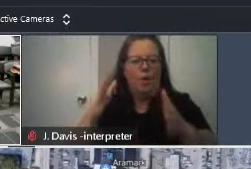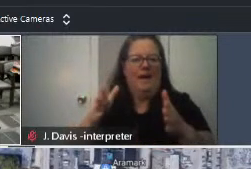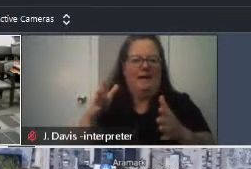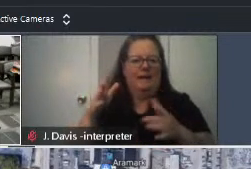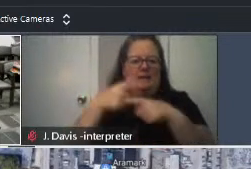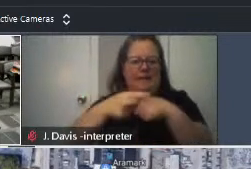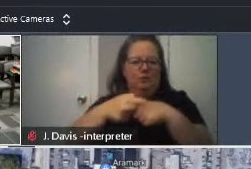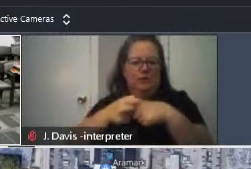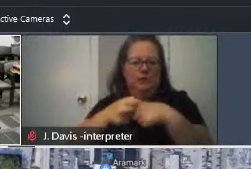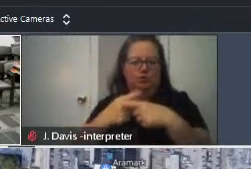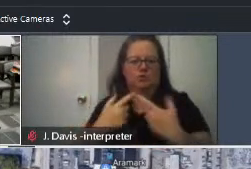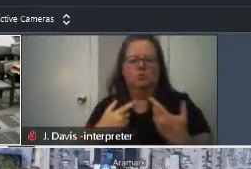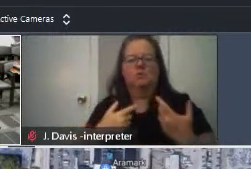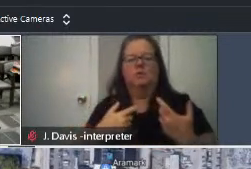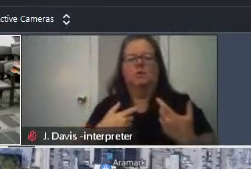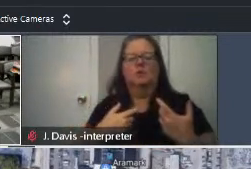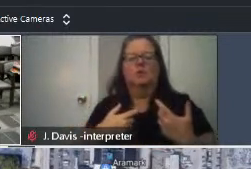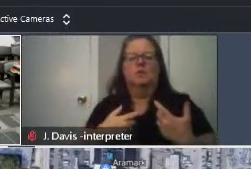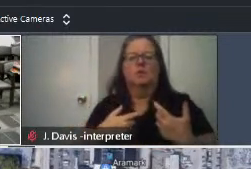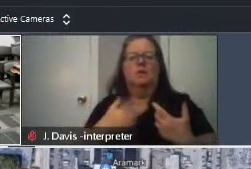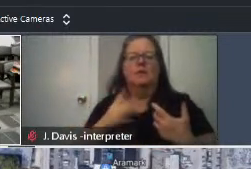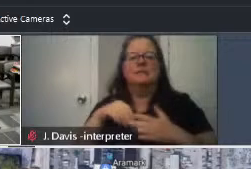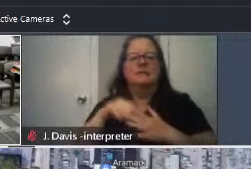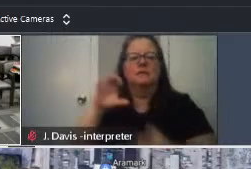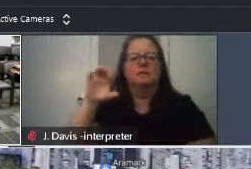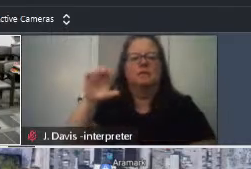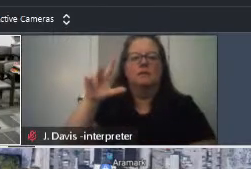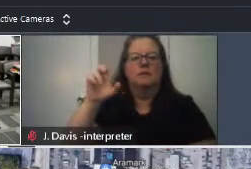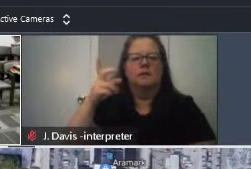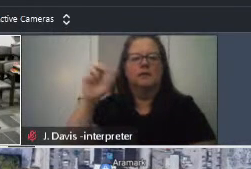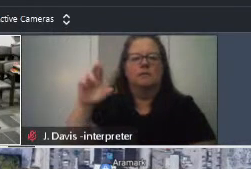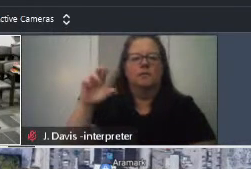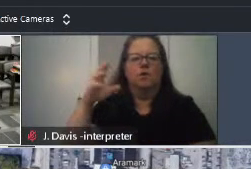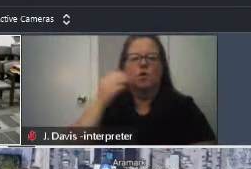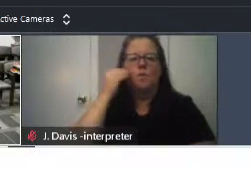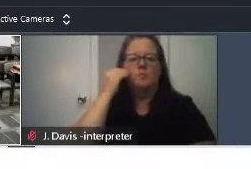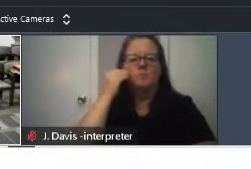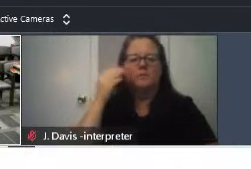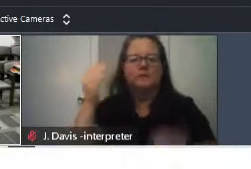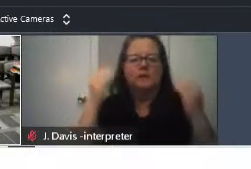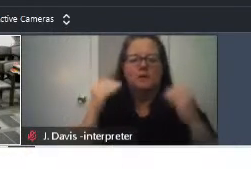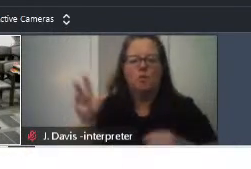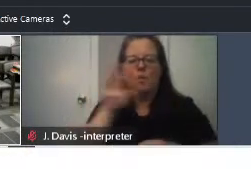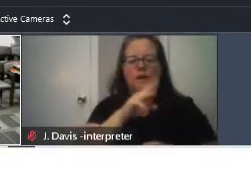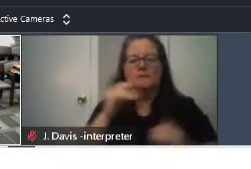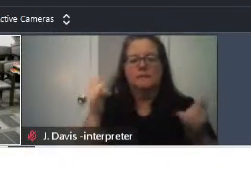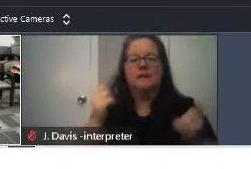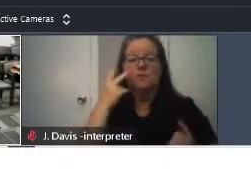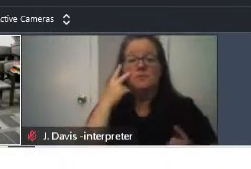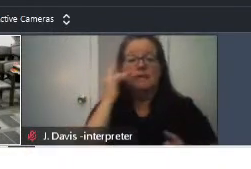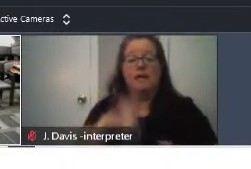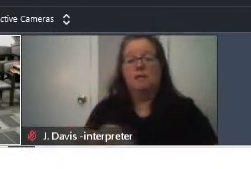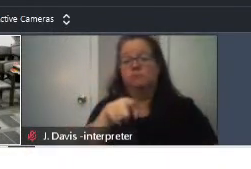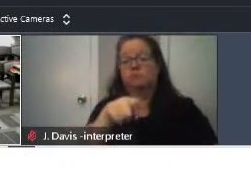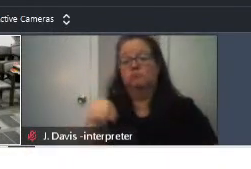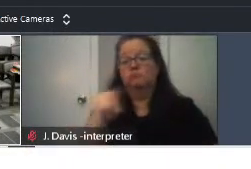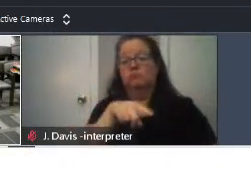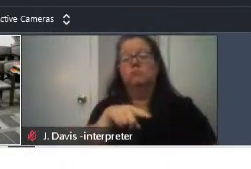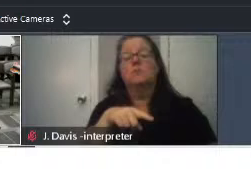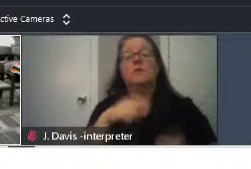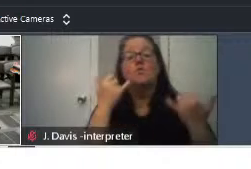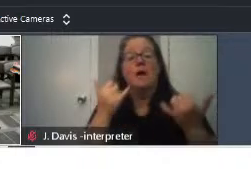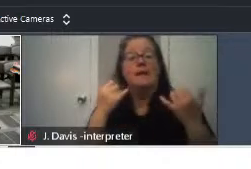runs east-west into Old Cleburne Homes to the west. Next slide. Zooming in a little, we see that the